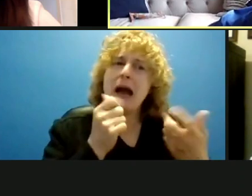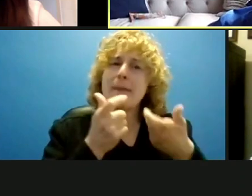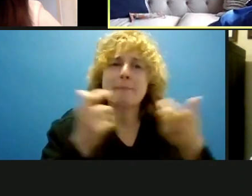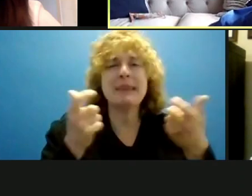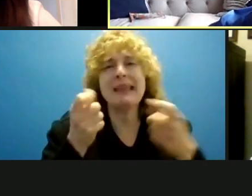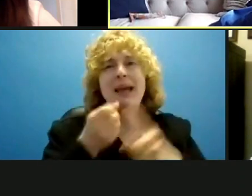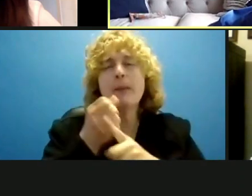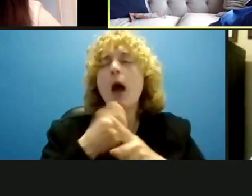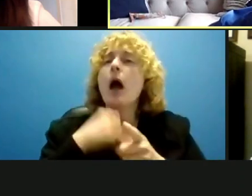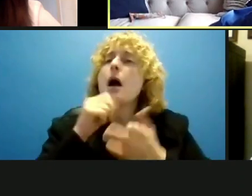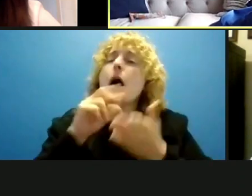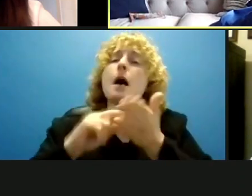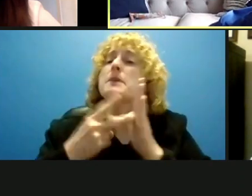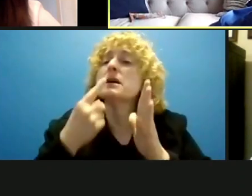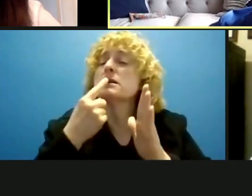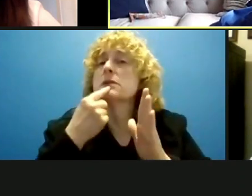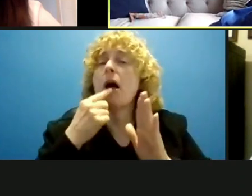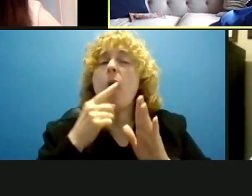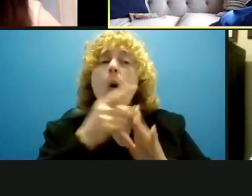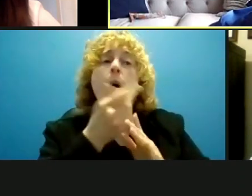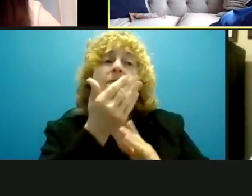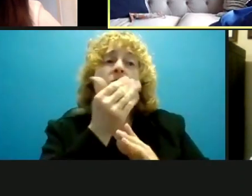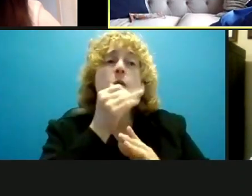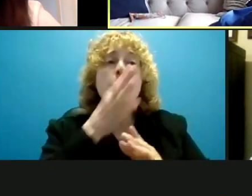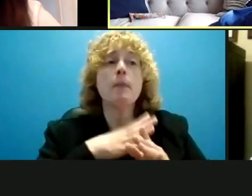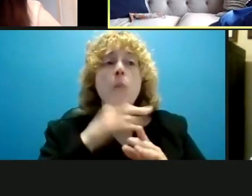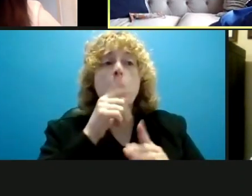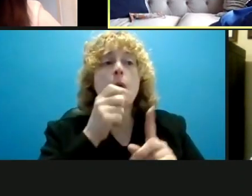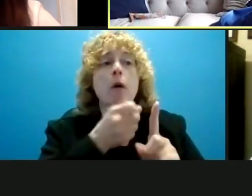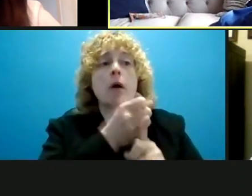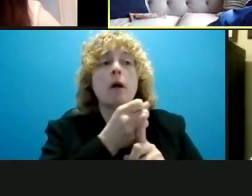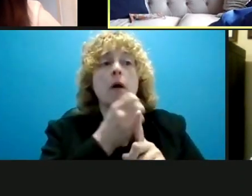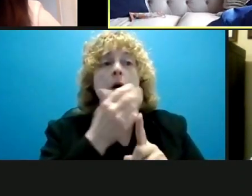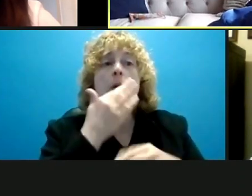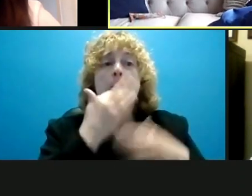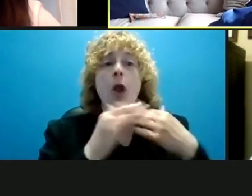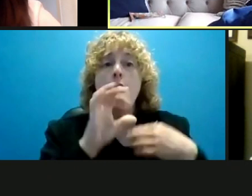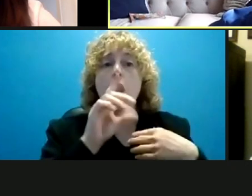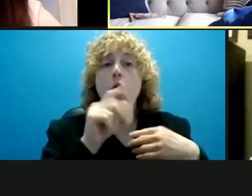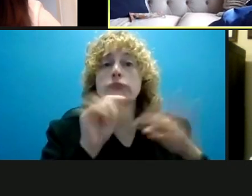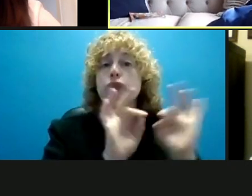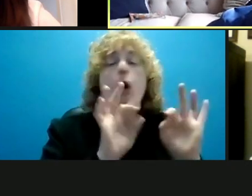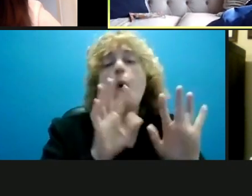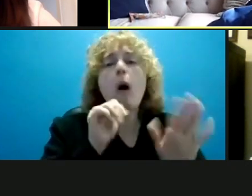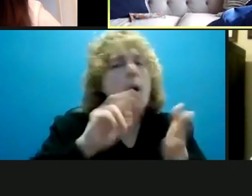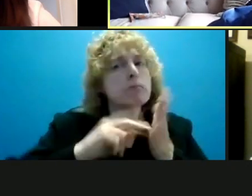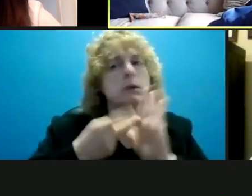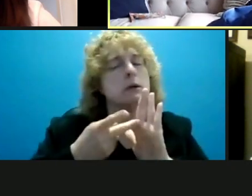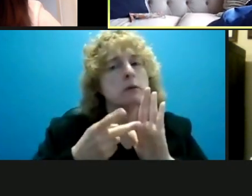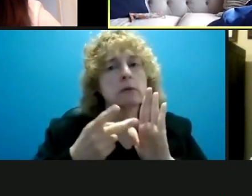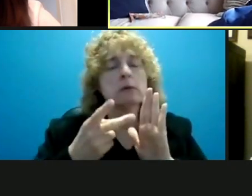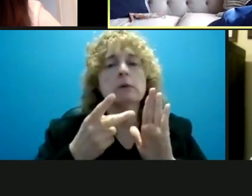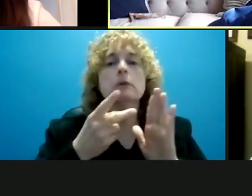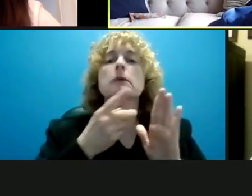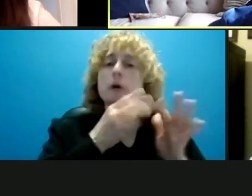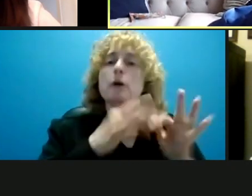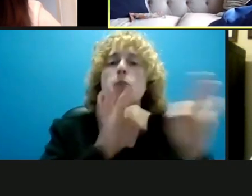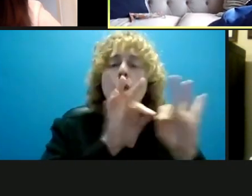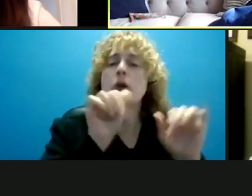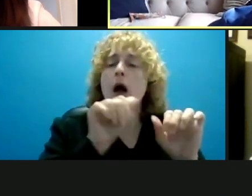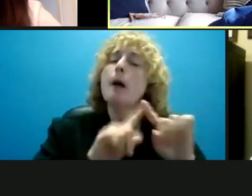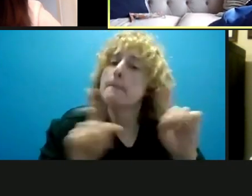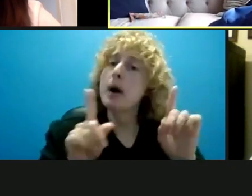trivialize the 15 women who got the rare blood clot. But when you look how many hundreds of thousands of